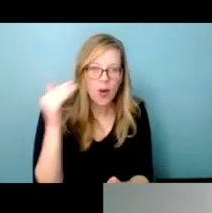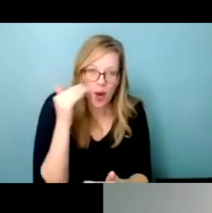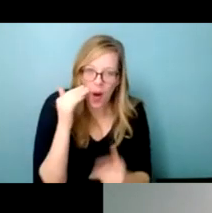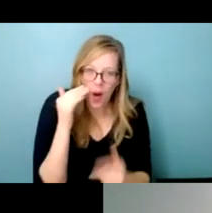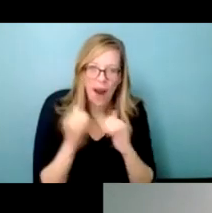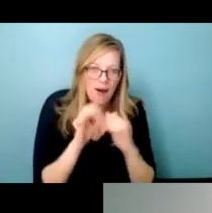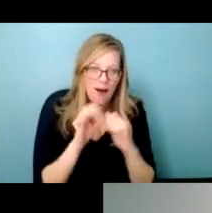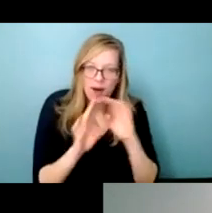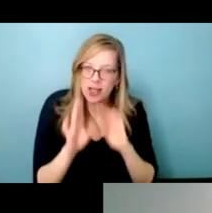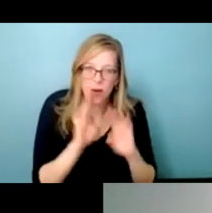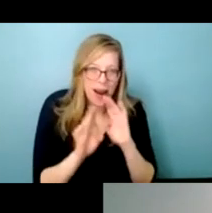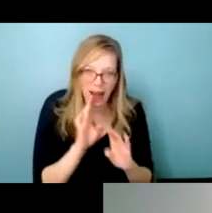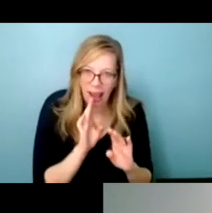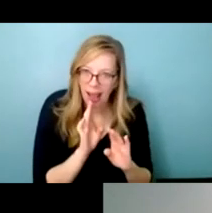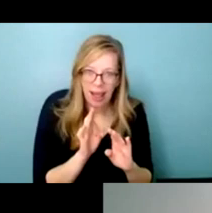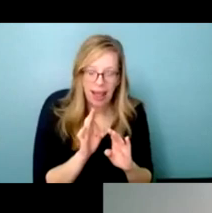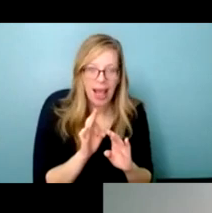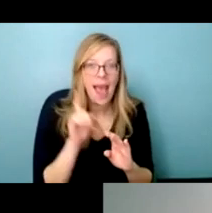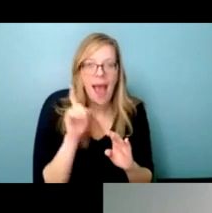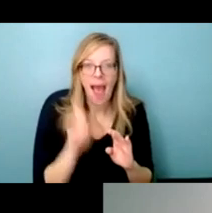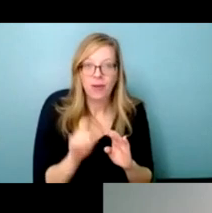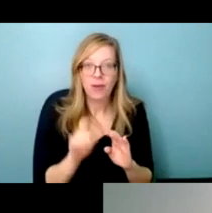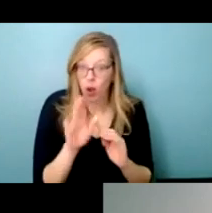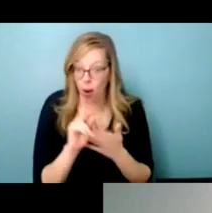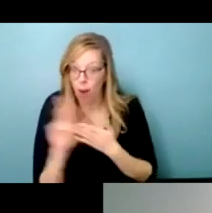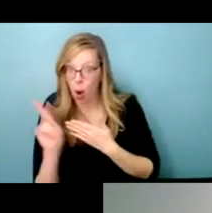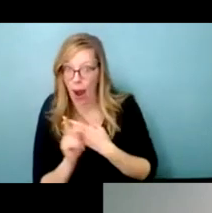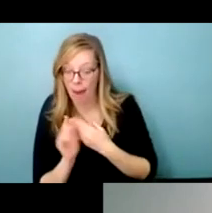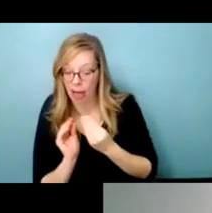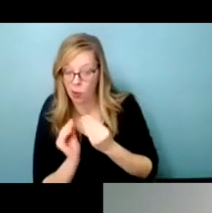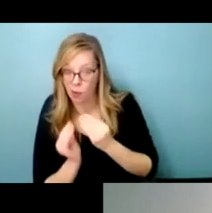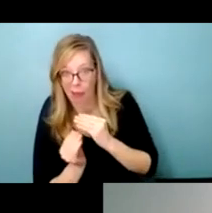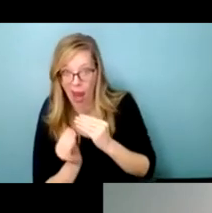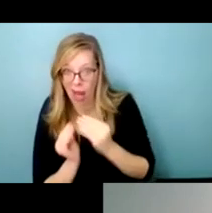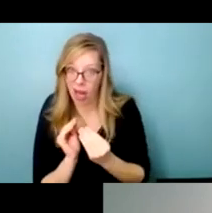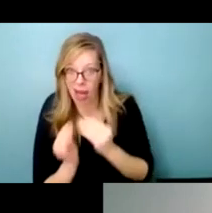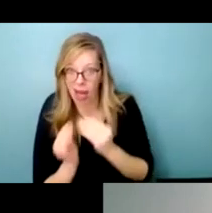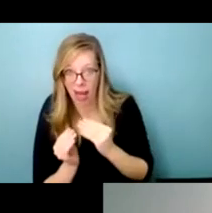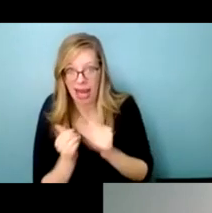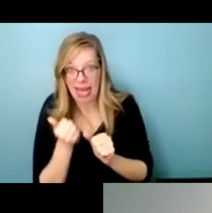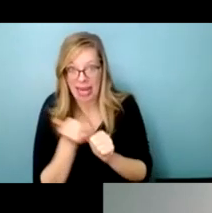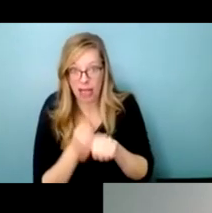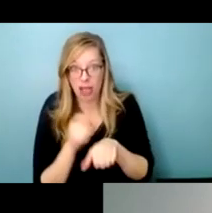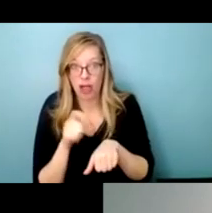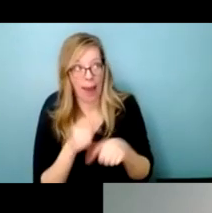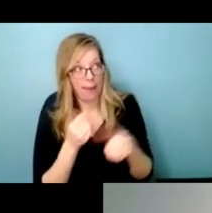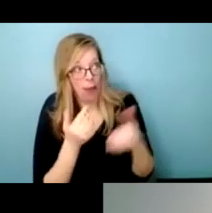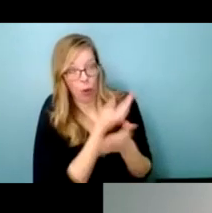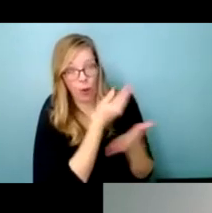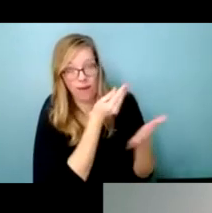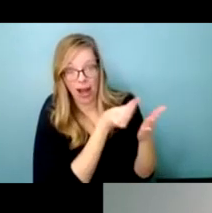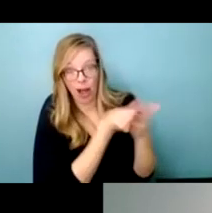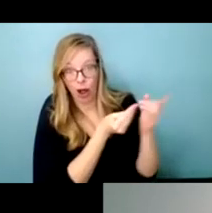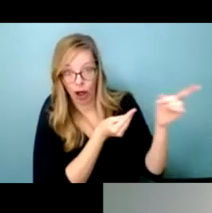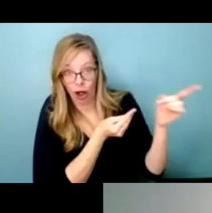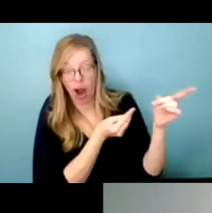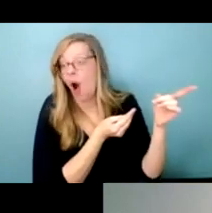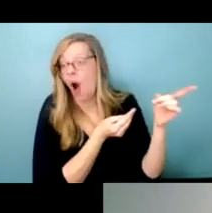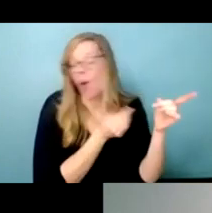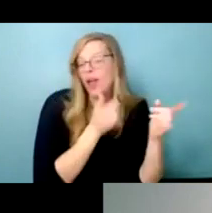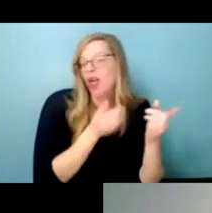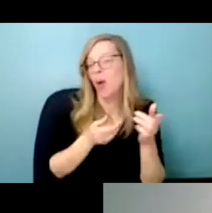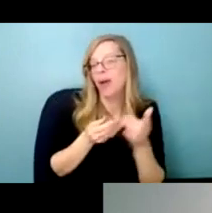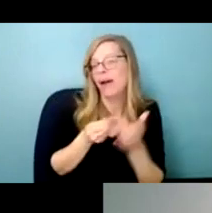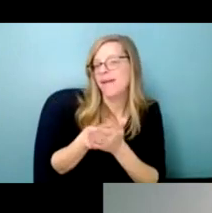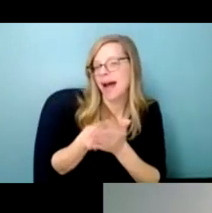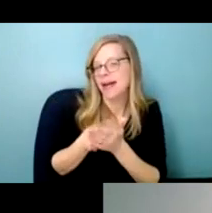it is to have to bend your programming into something new every time a different funder comes along. And it's like, oh, we don't fund old programs. We only